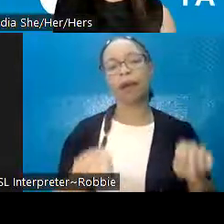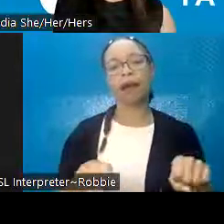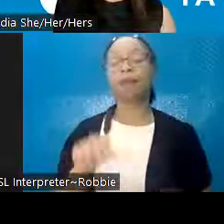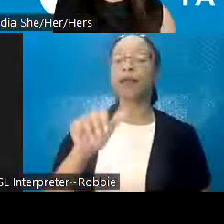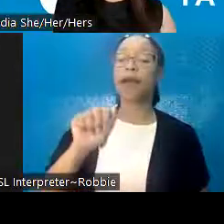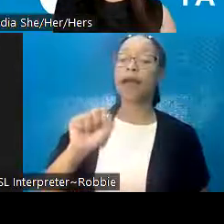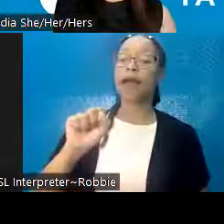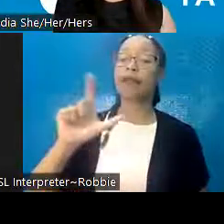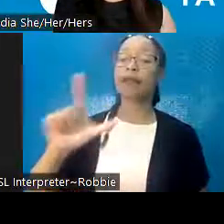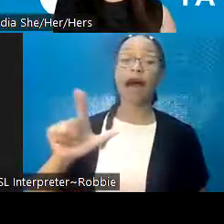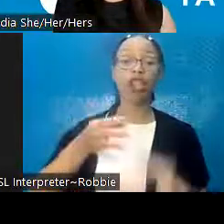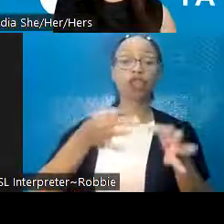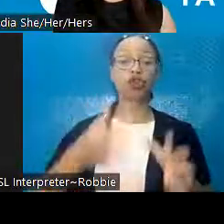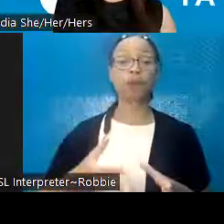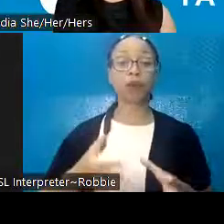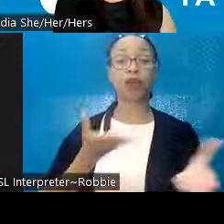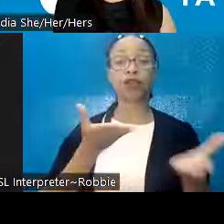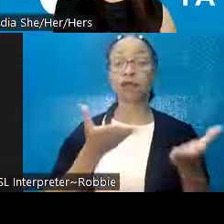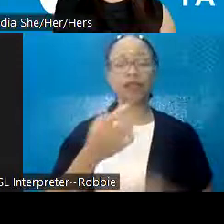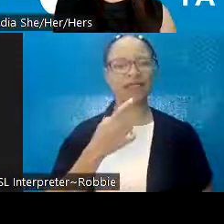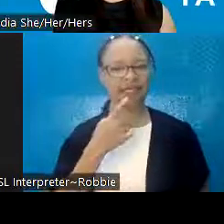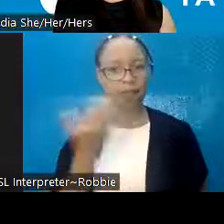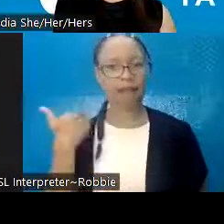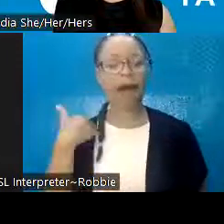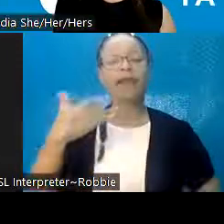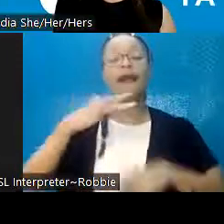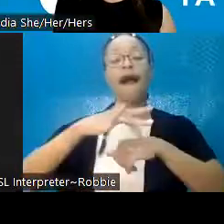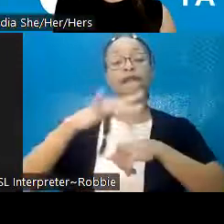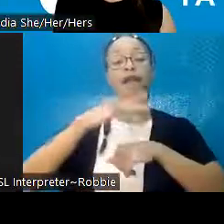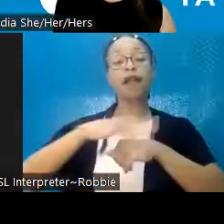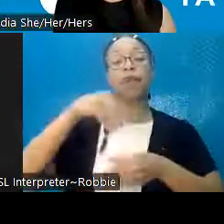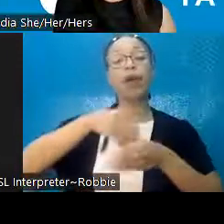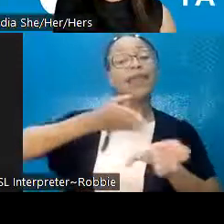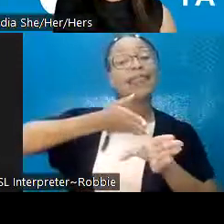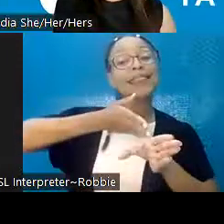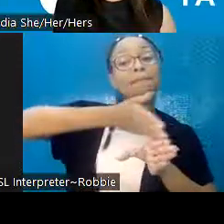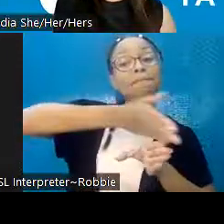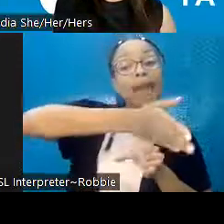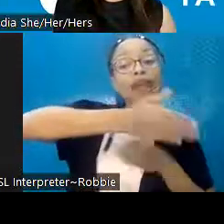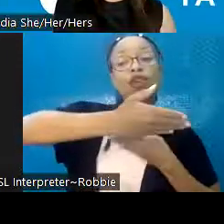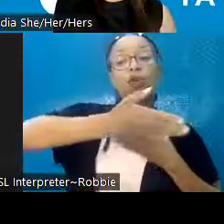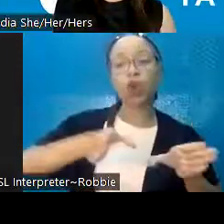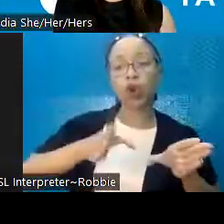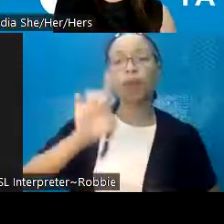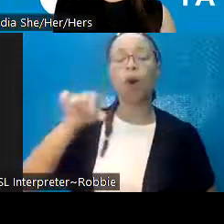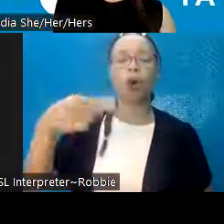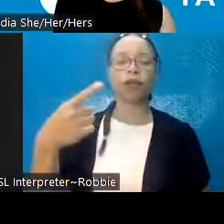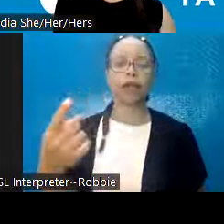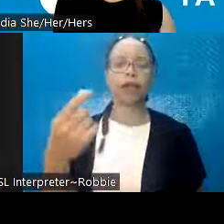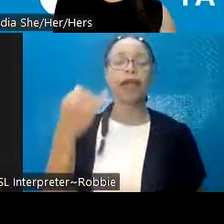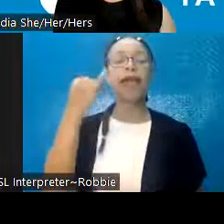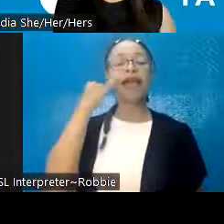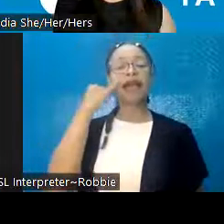Language and translation services, as I mentioned before, will be available in the main room only. If you require video relay services